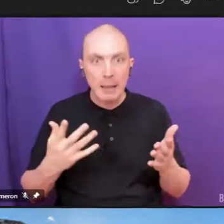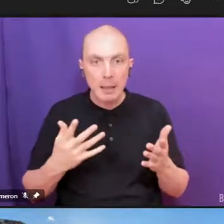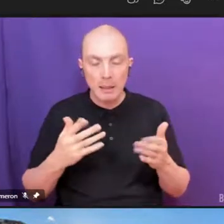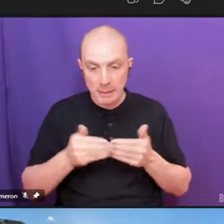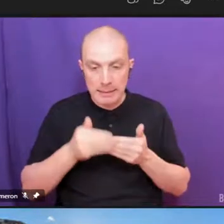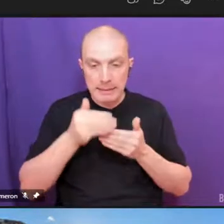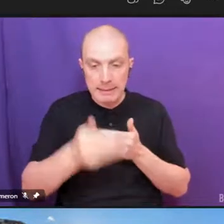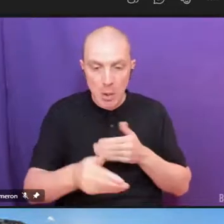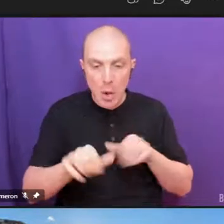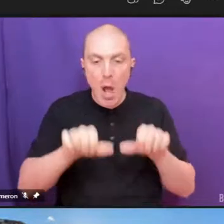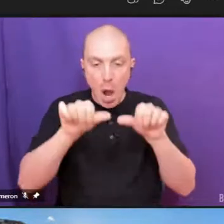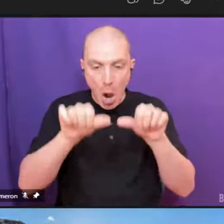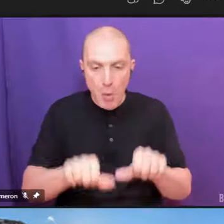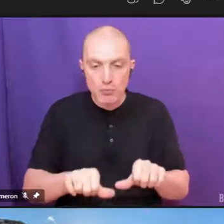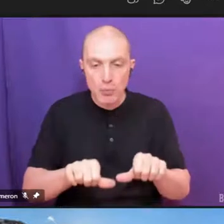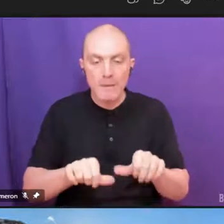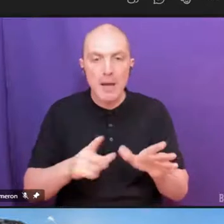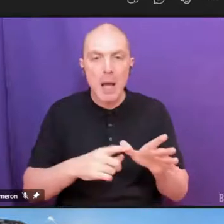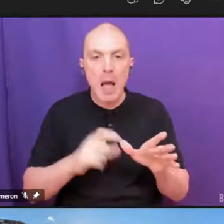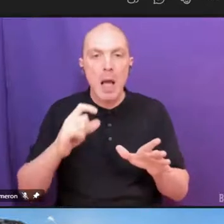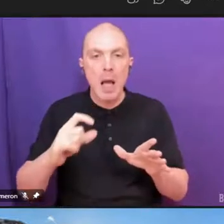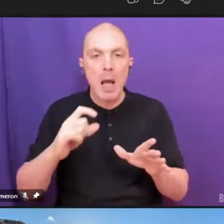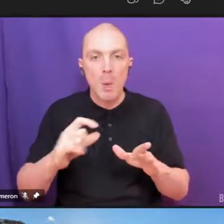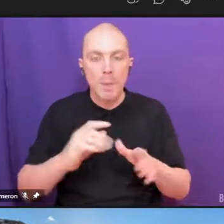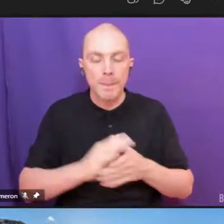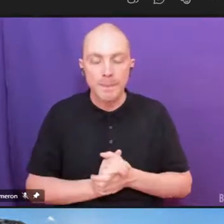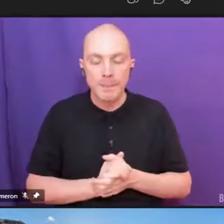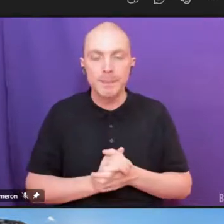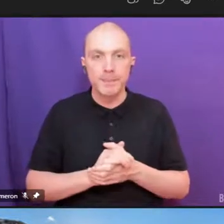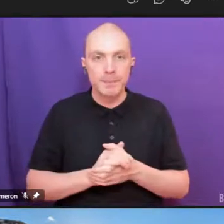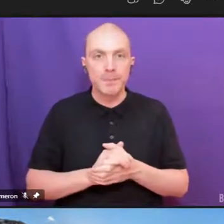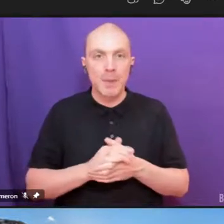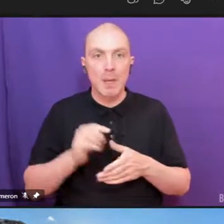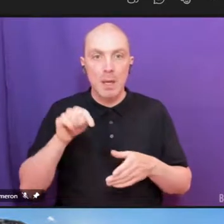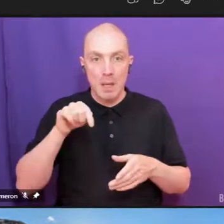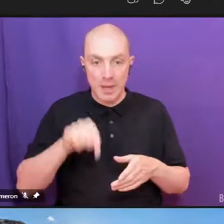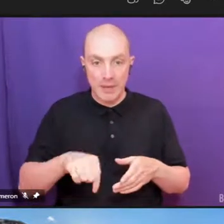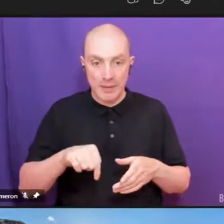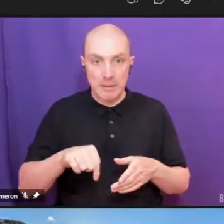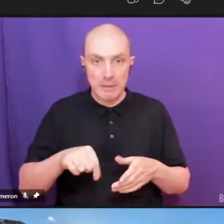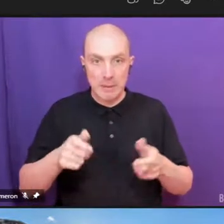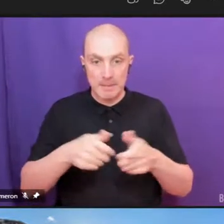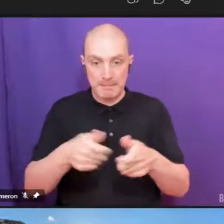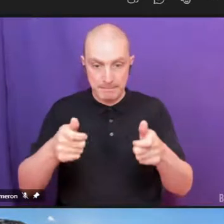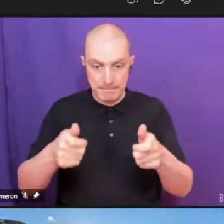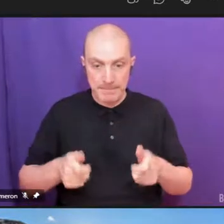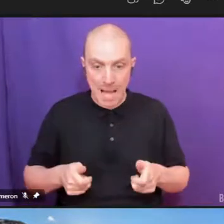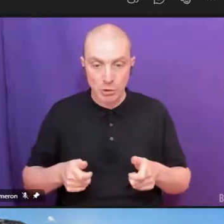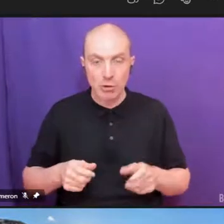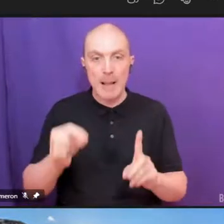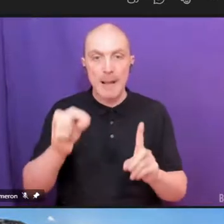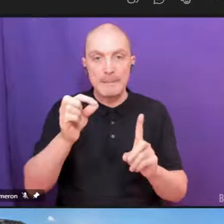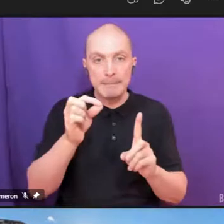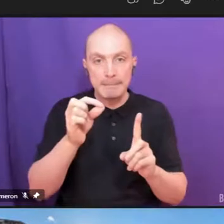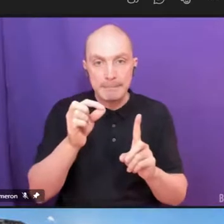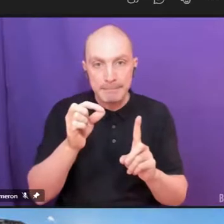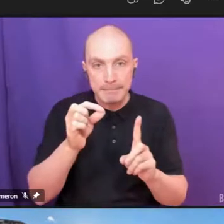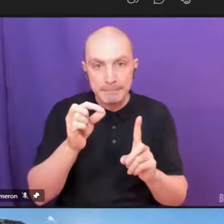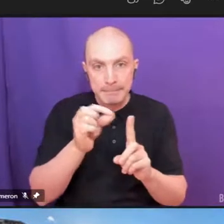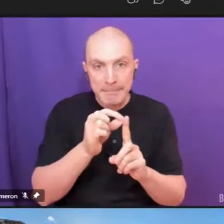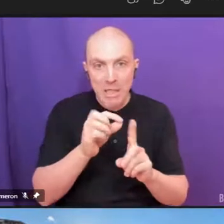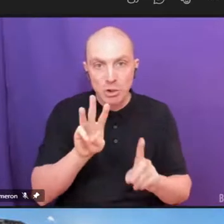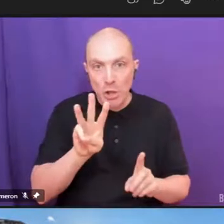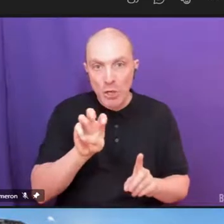accounts. In terms of the package before you, at page 13 of